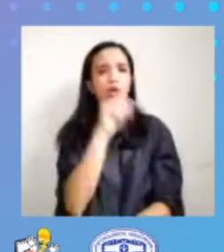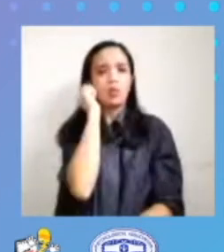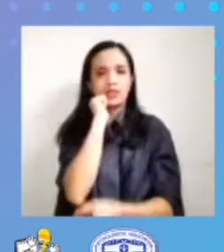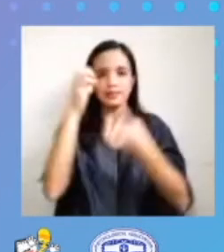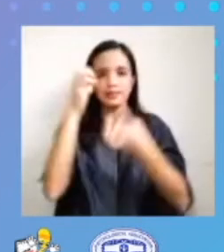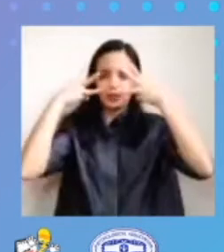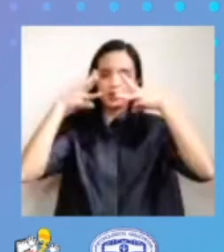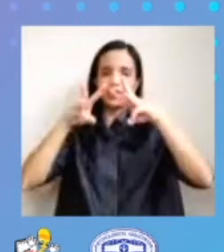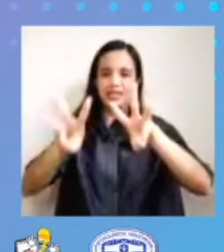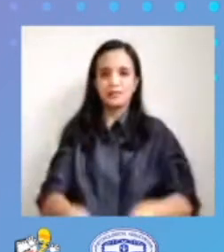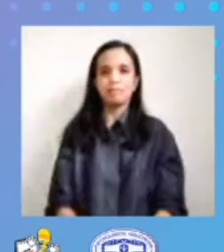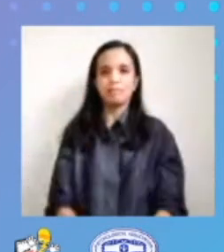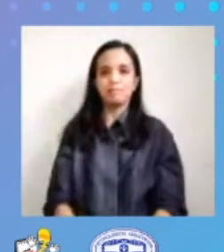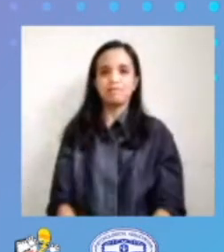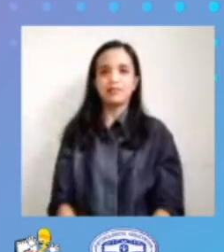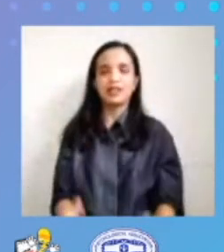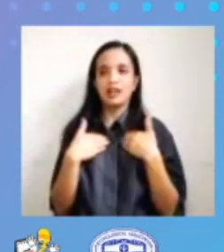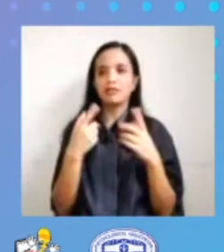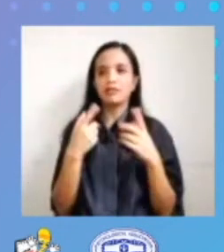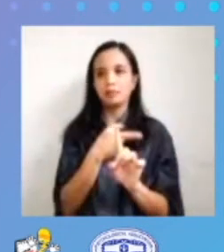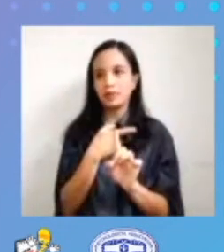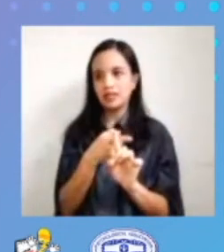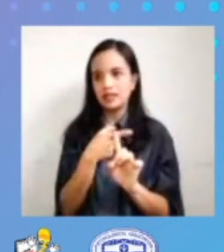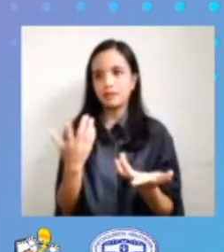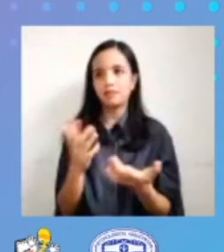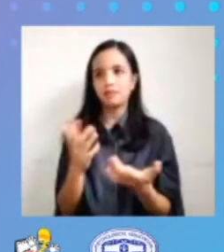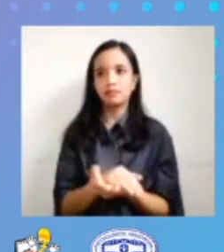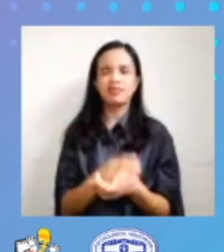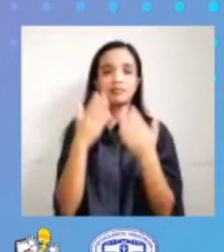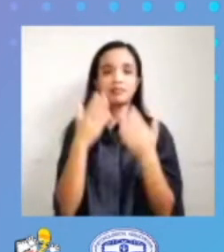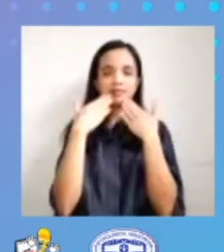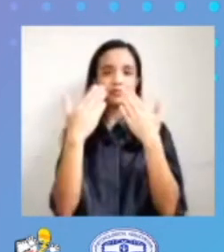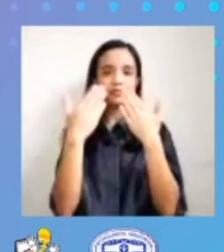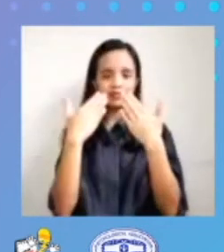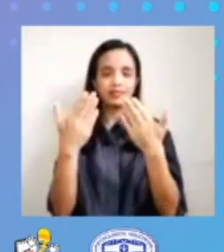dalawang groceries, no? And talaga nakikita ko na yung mga tao talaga,